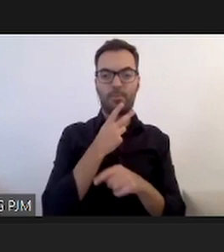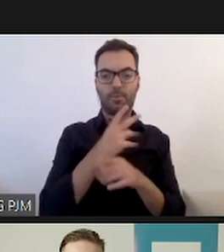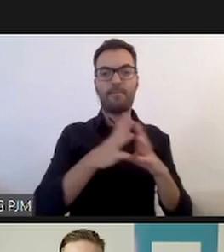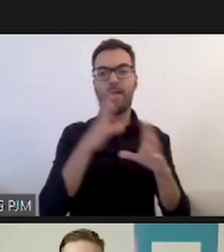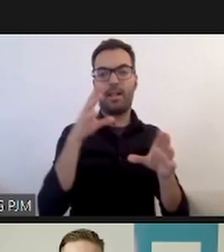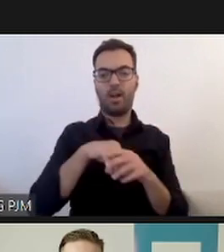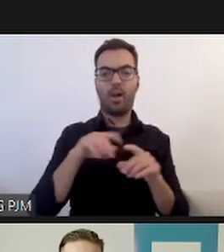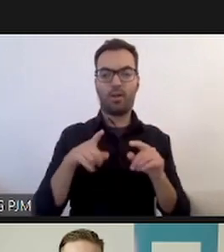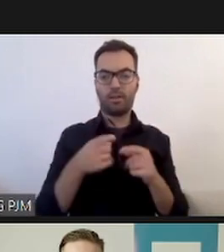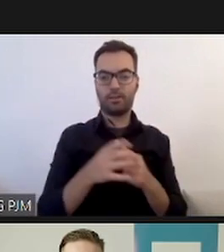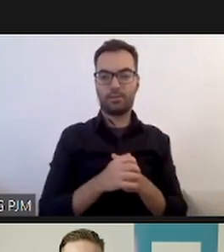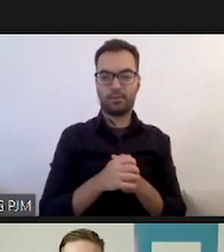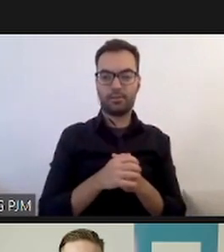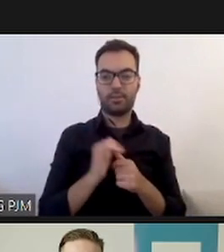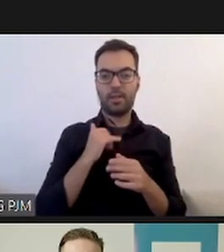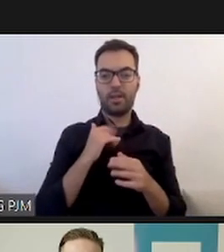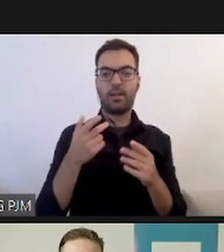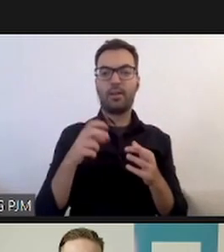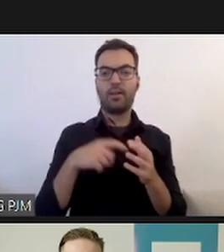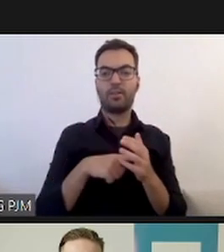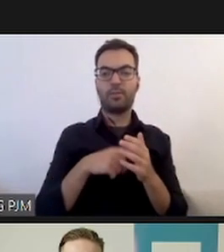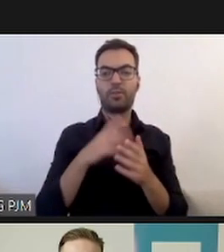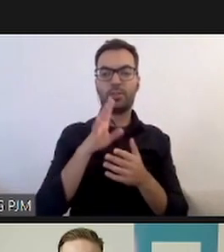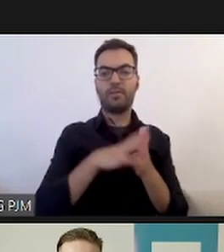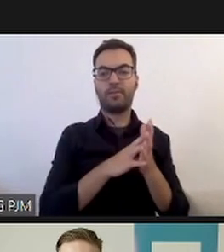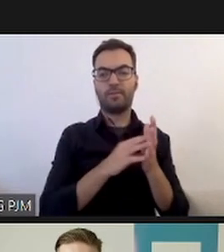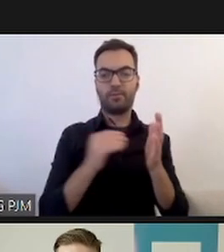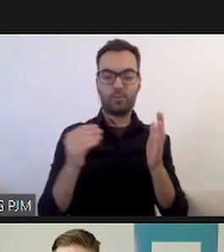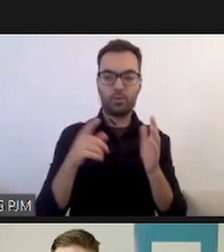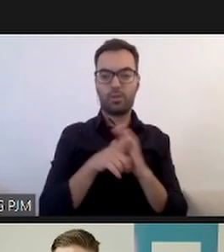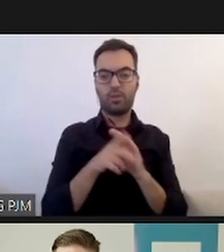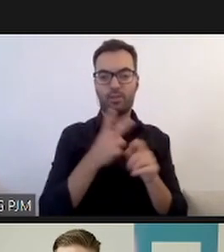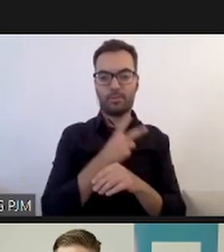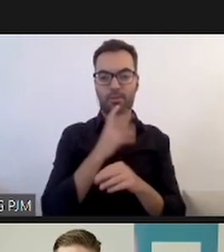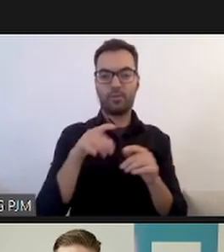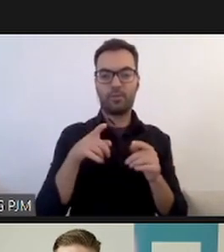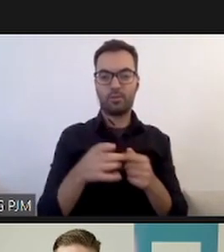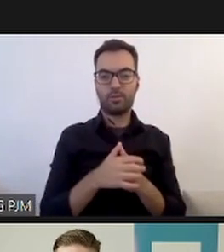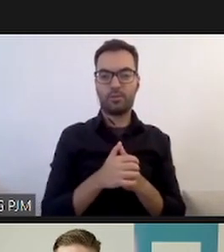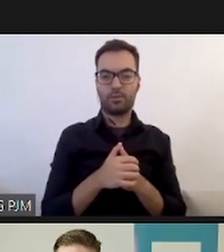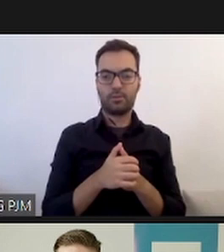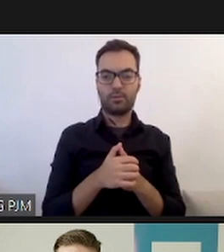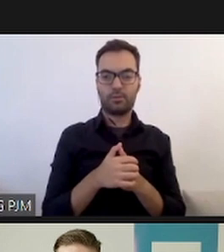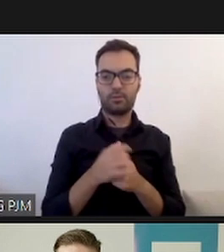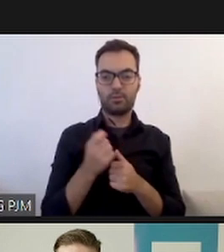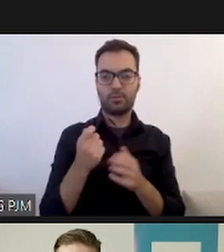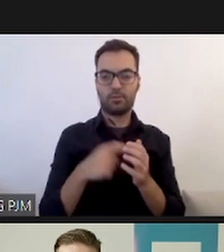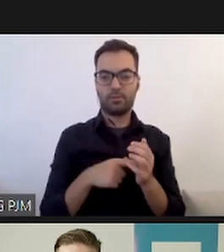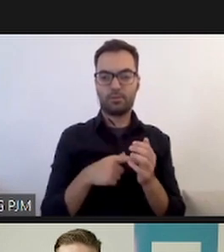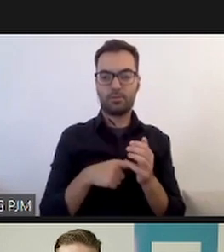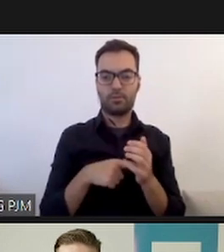build the accessibility framework for your organization. So it's a little bit